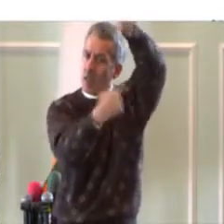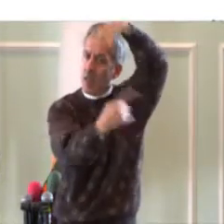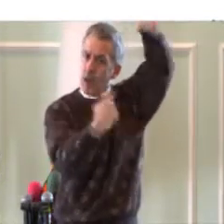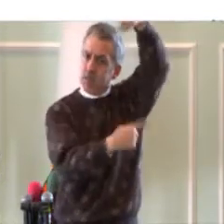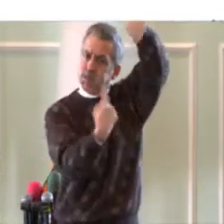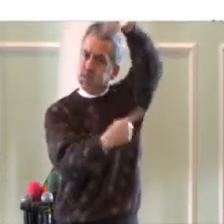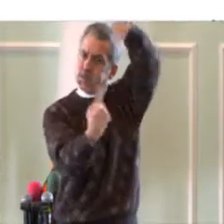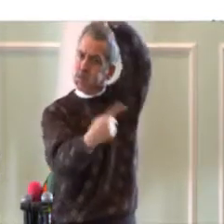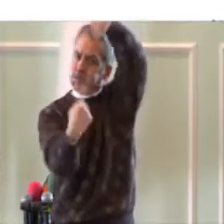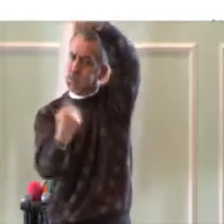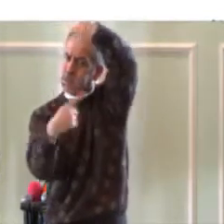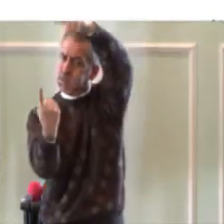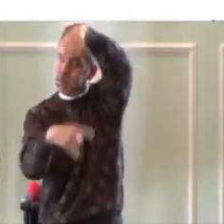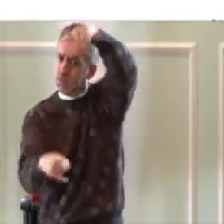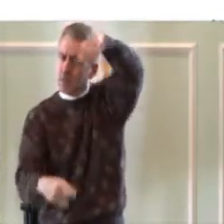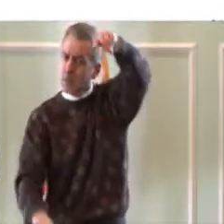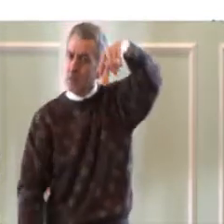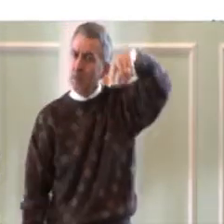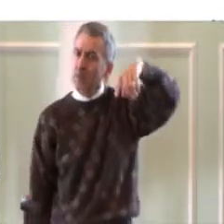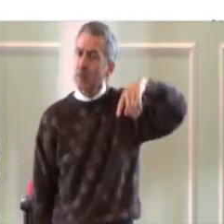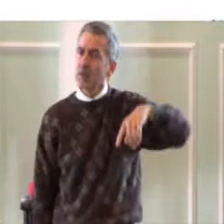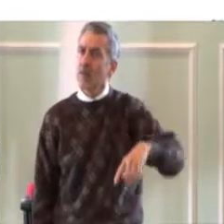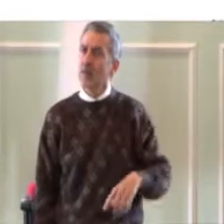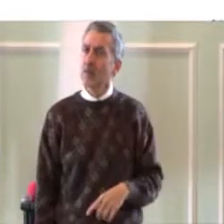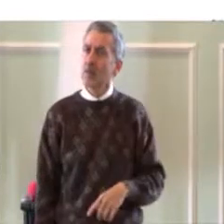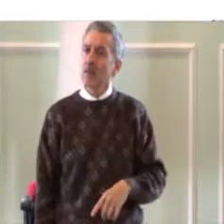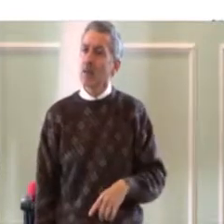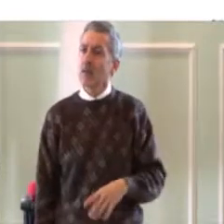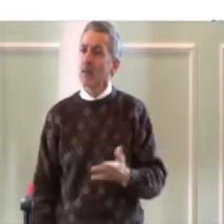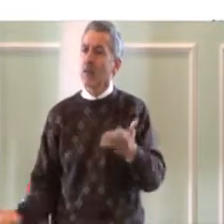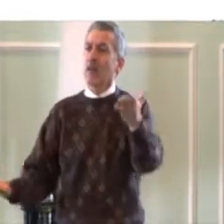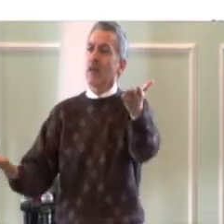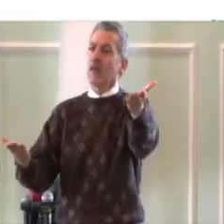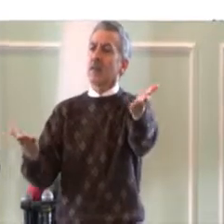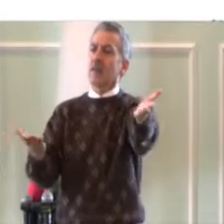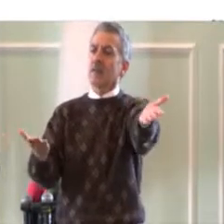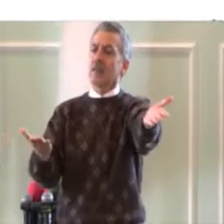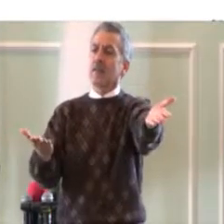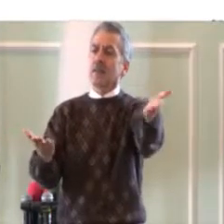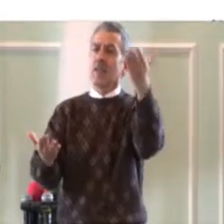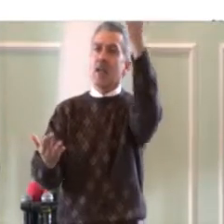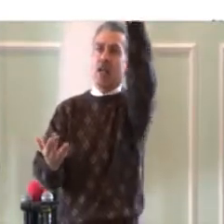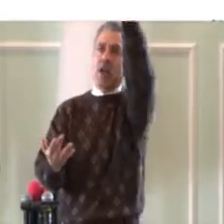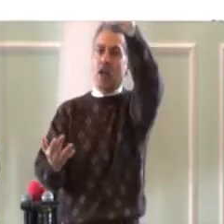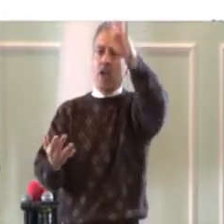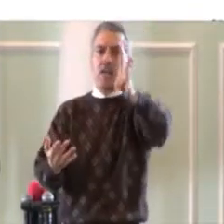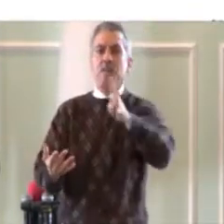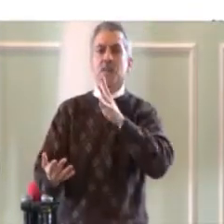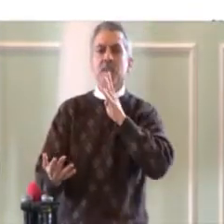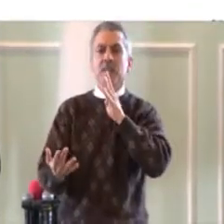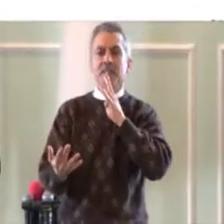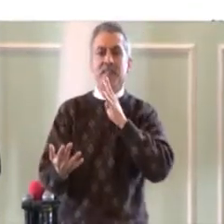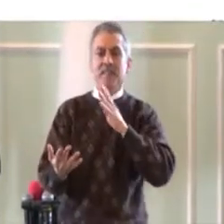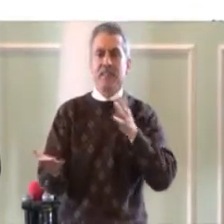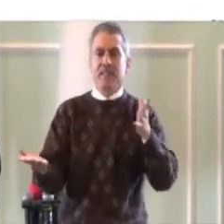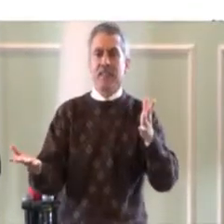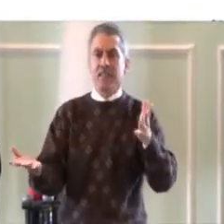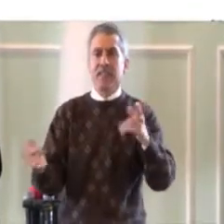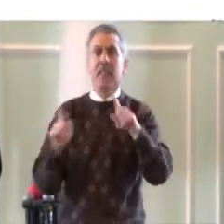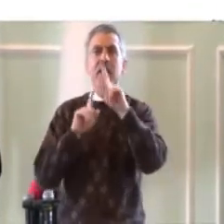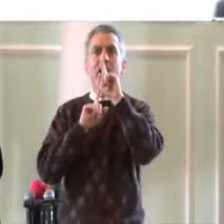said. So here we have, finally, God coming through and God answering